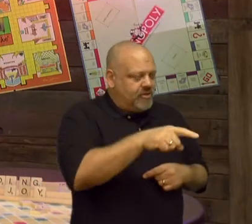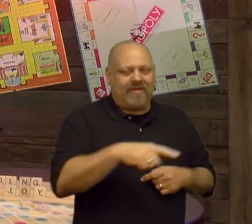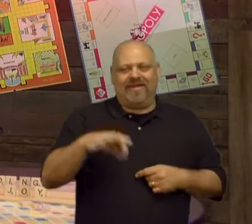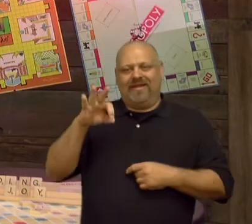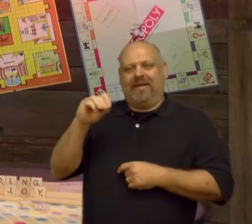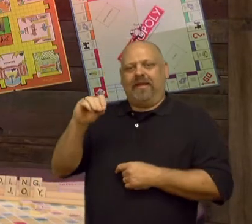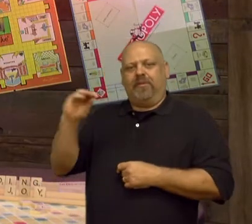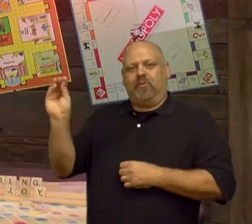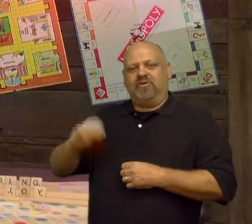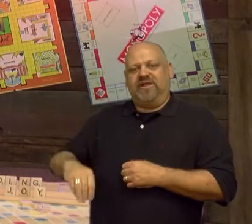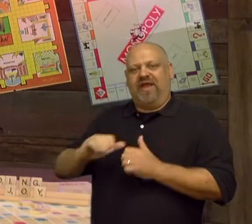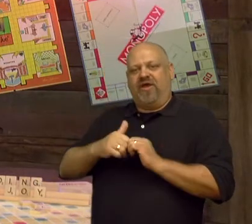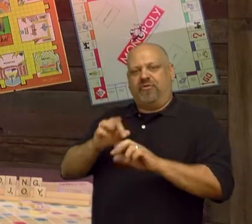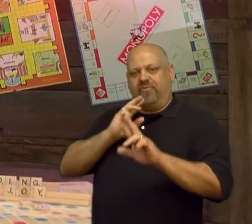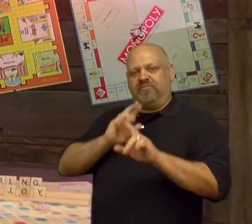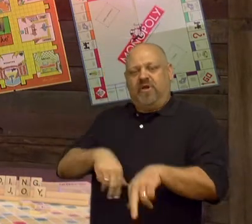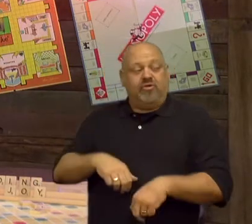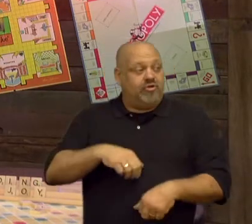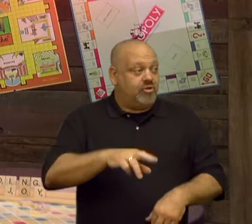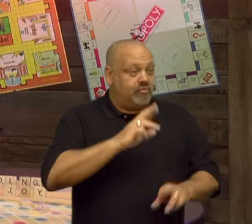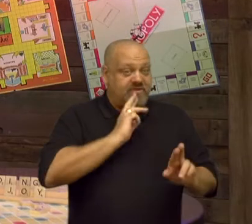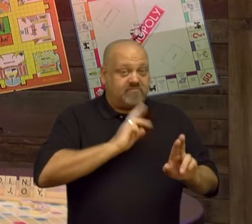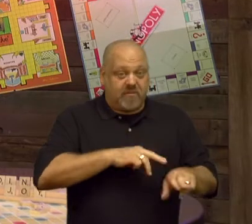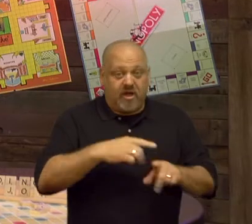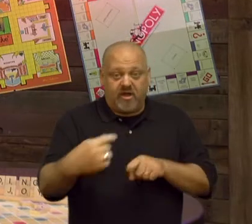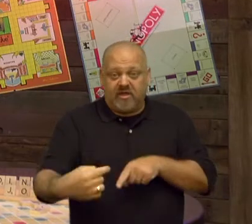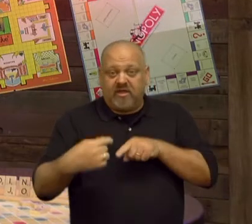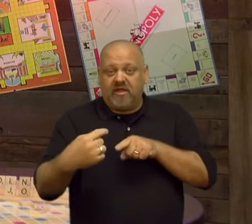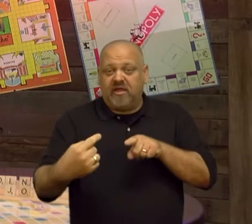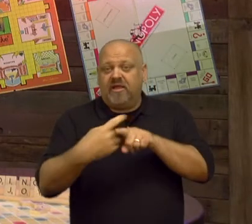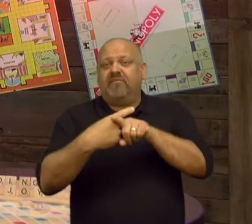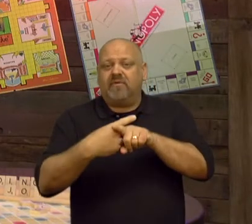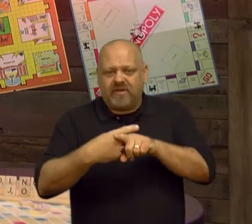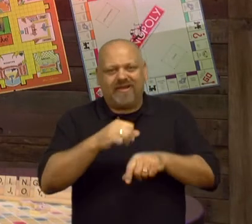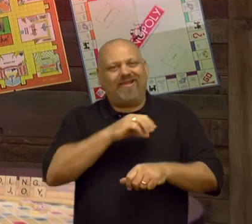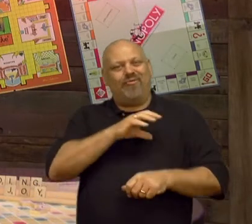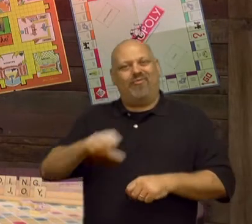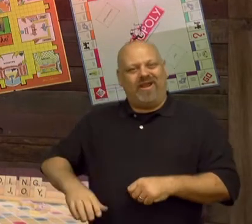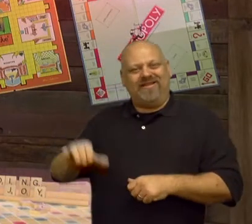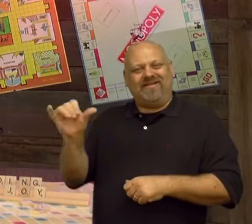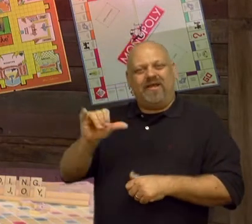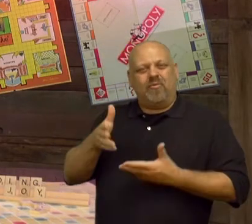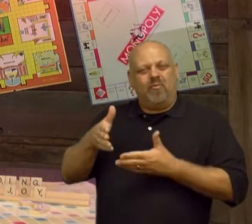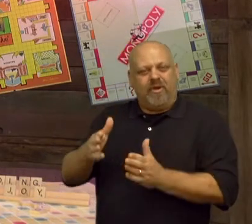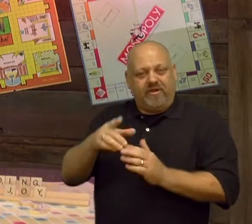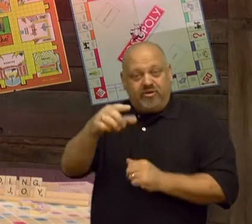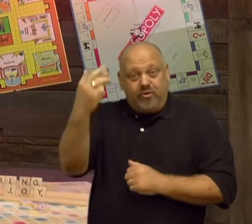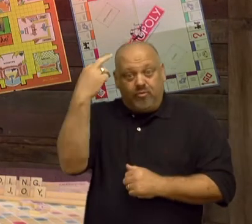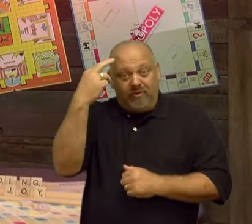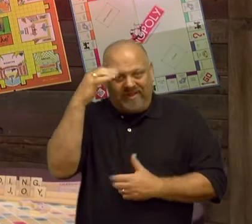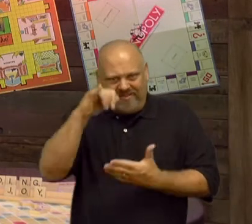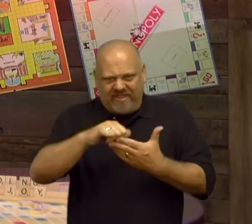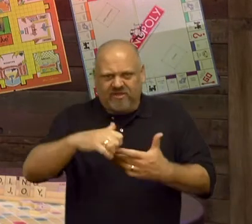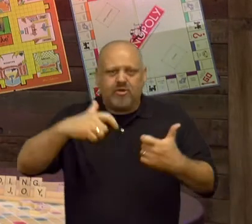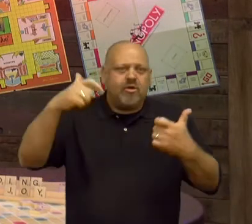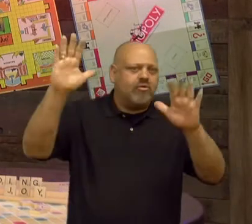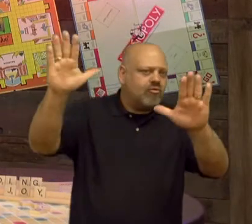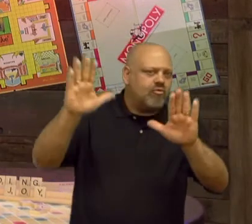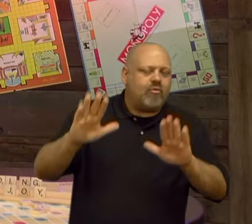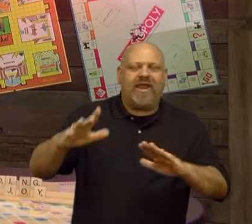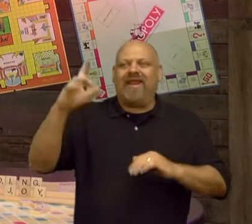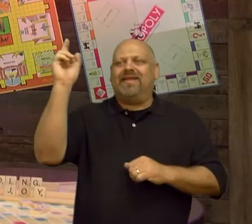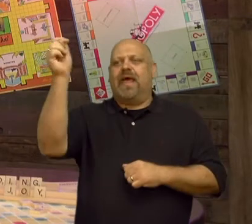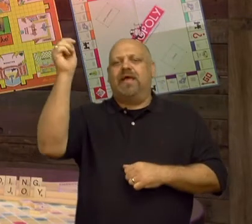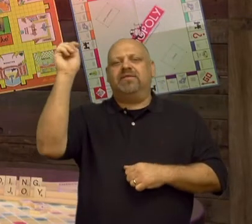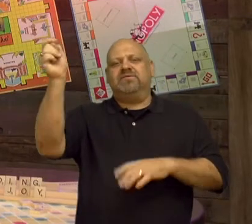90% of how you respond to it. When you respond to adversity in a Christ-like way, do you realize that that is